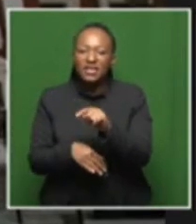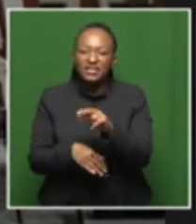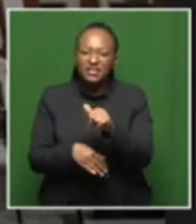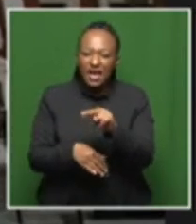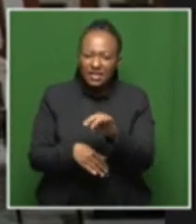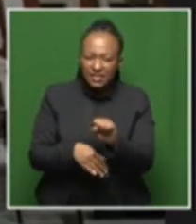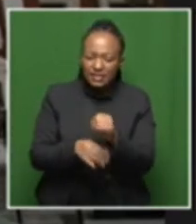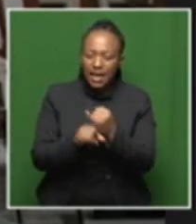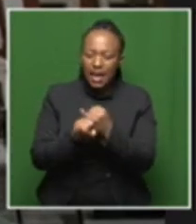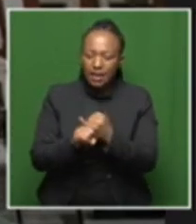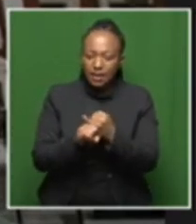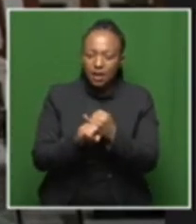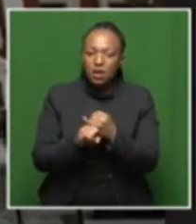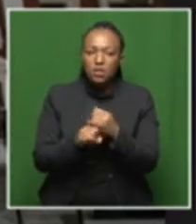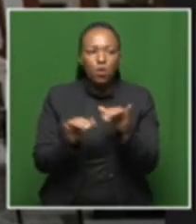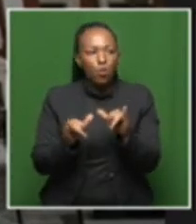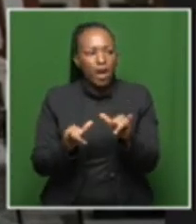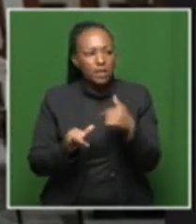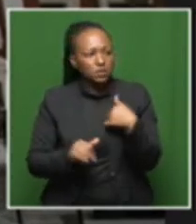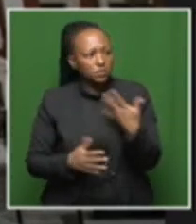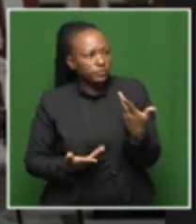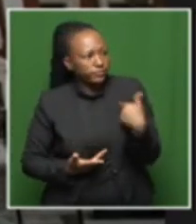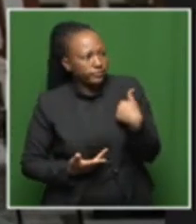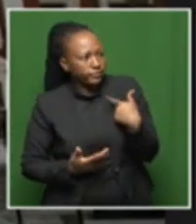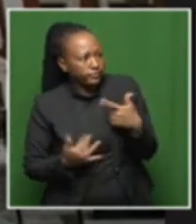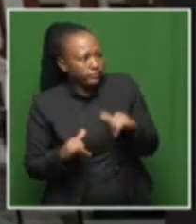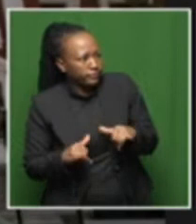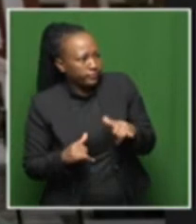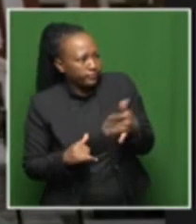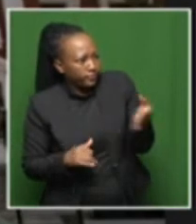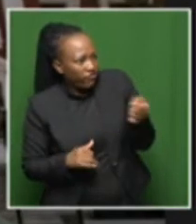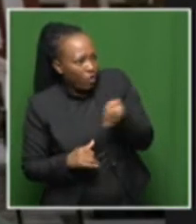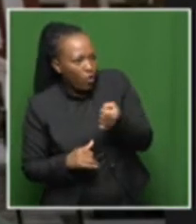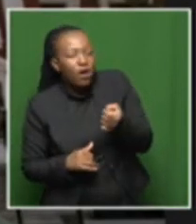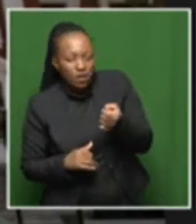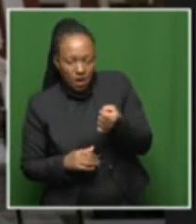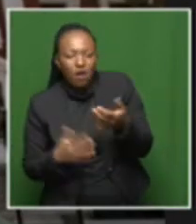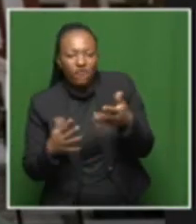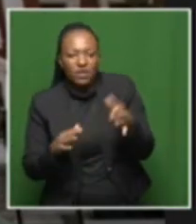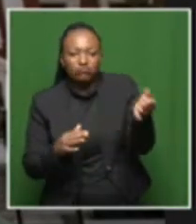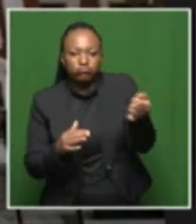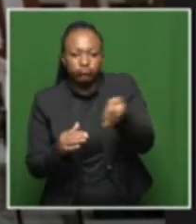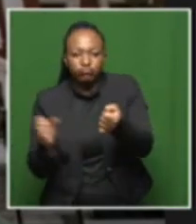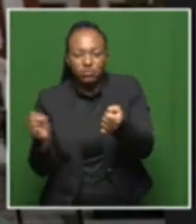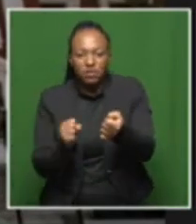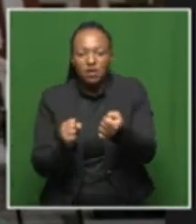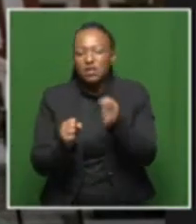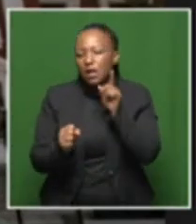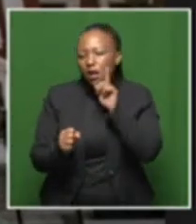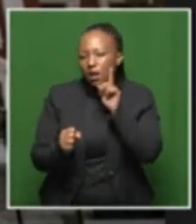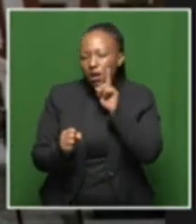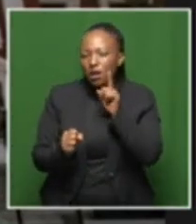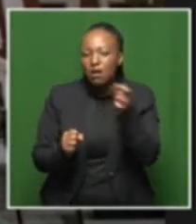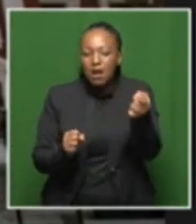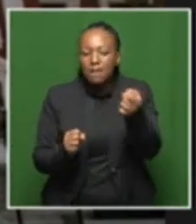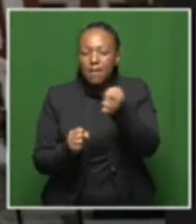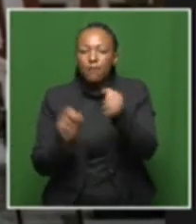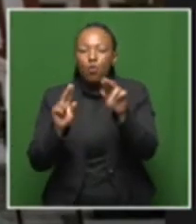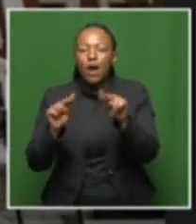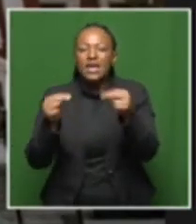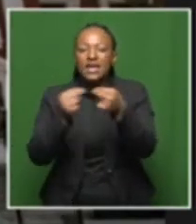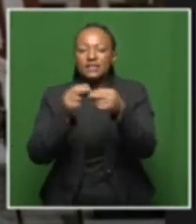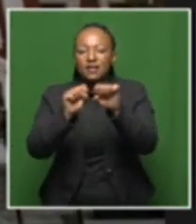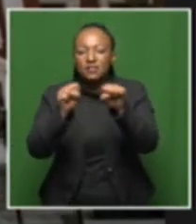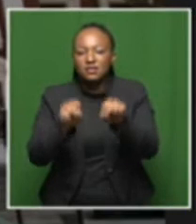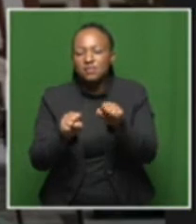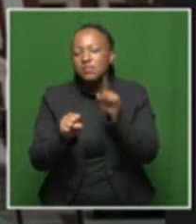waiting for placements, that they've all been placed and they can be able to view their placements on our national system. So